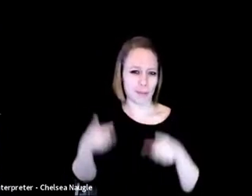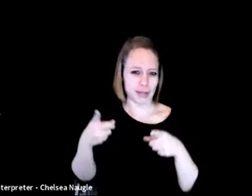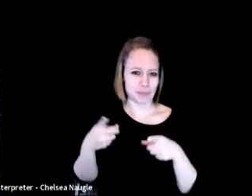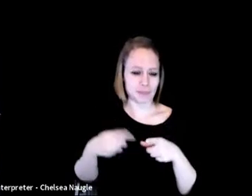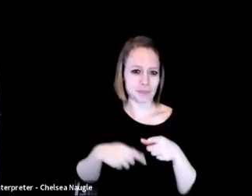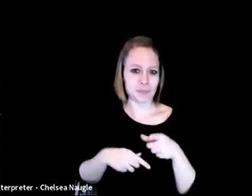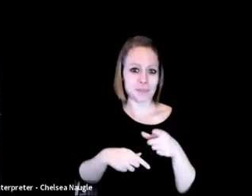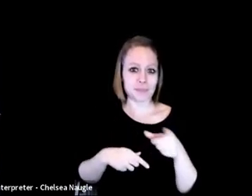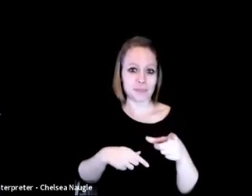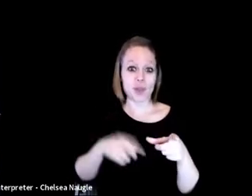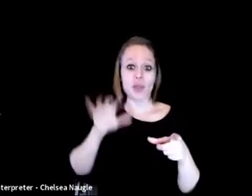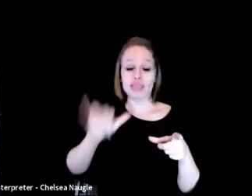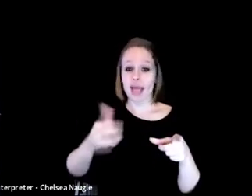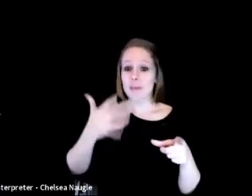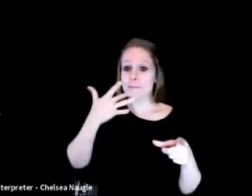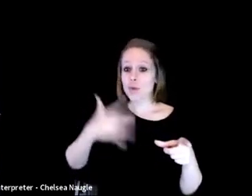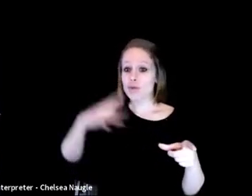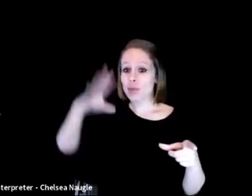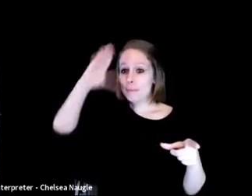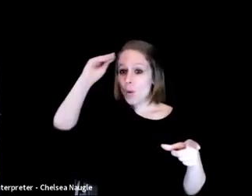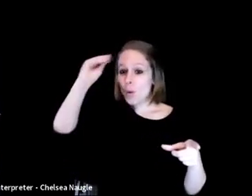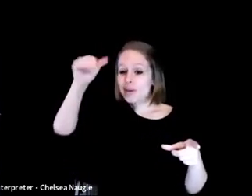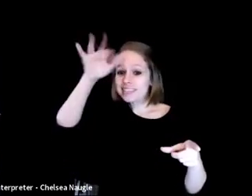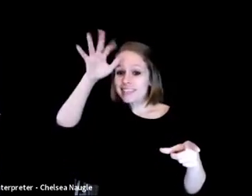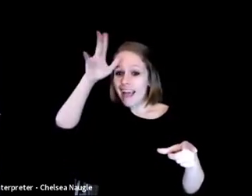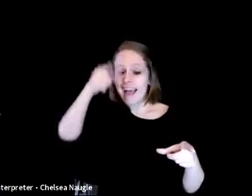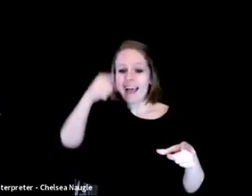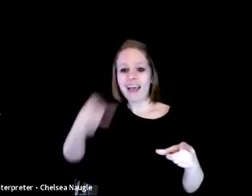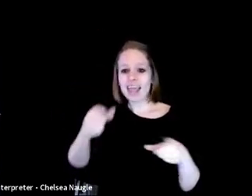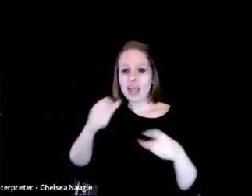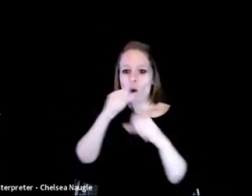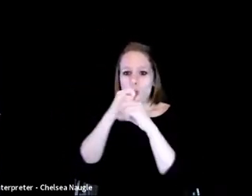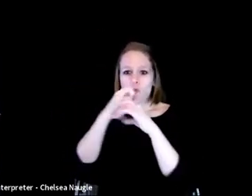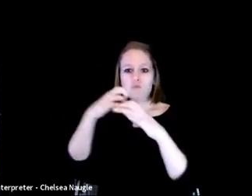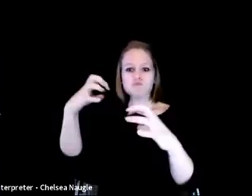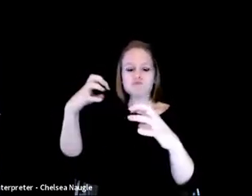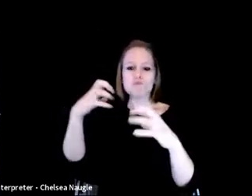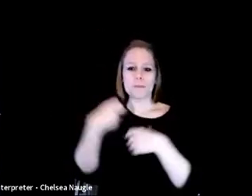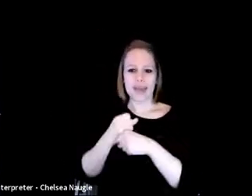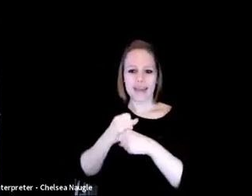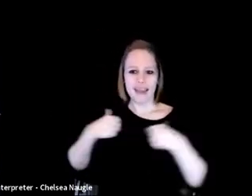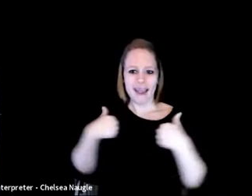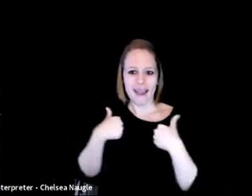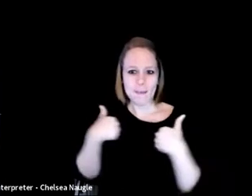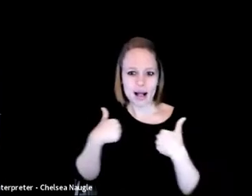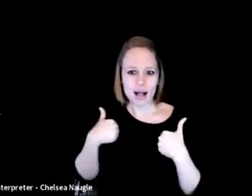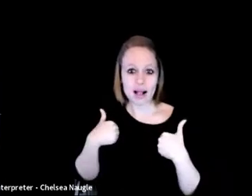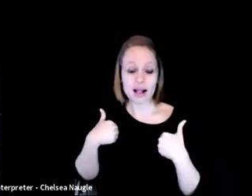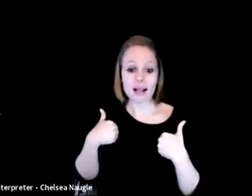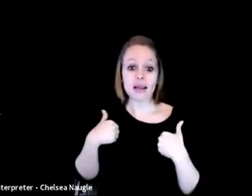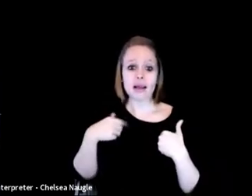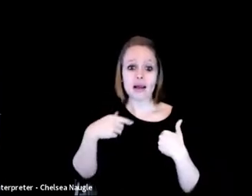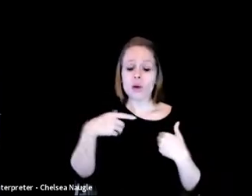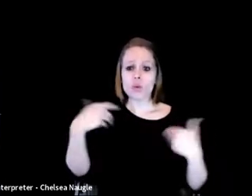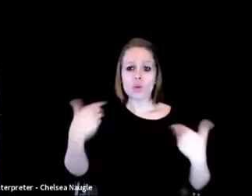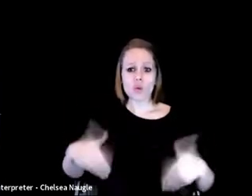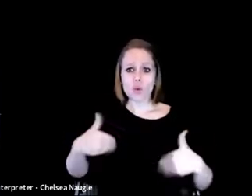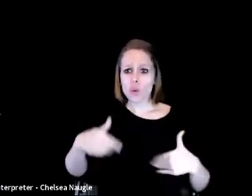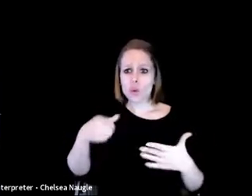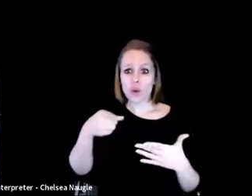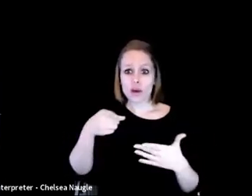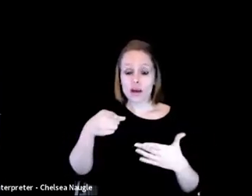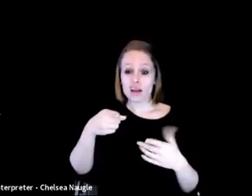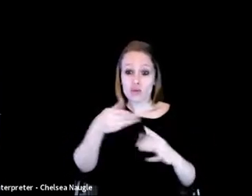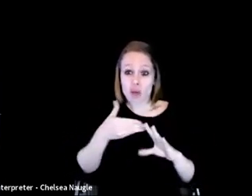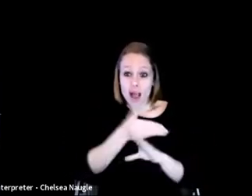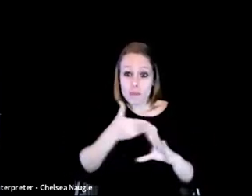Here's the birthday boy's father, and he was blowing up balloon animals. She's now, and I'm not kidding you, her energy level was so high right